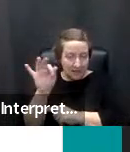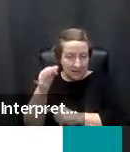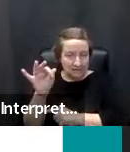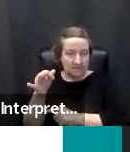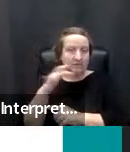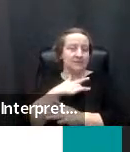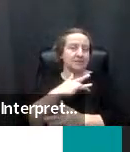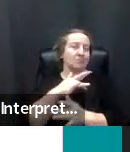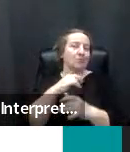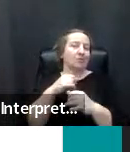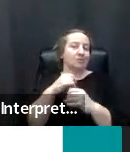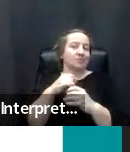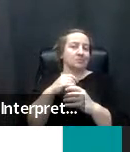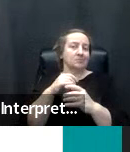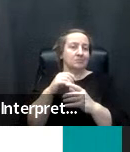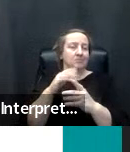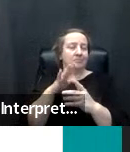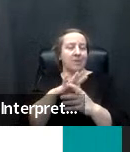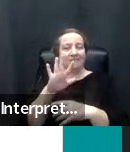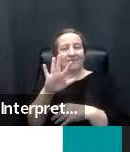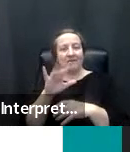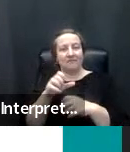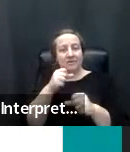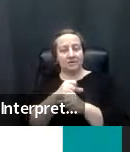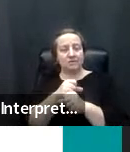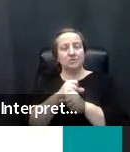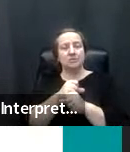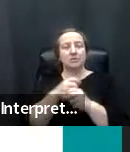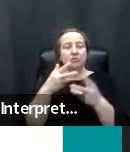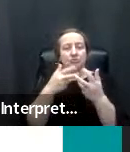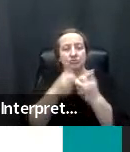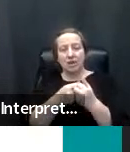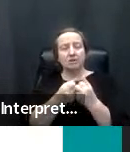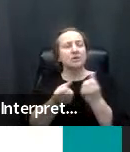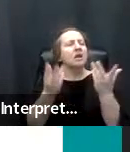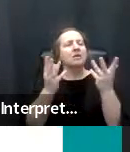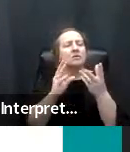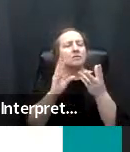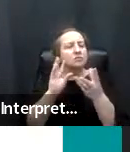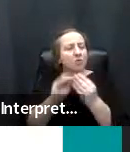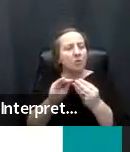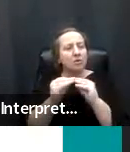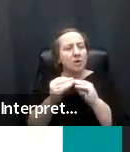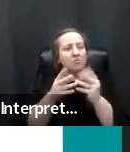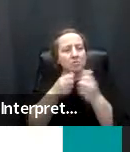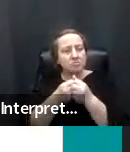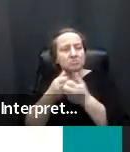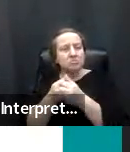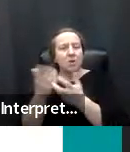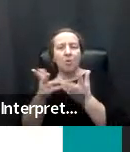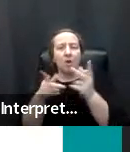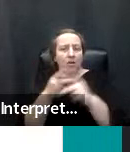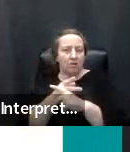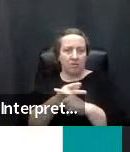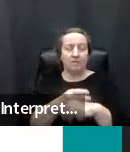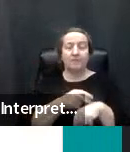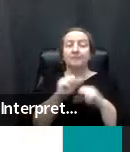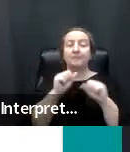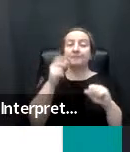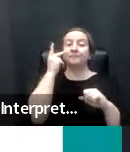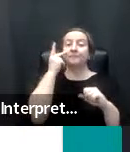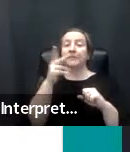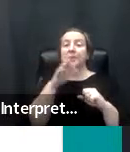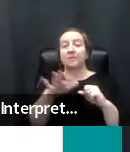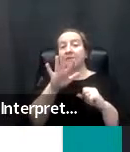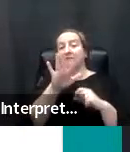standard practice, look about 5 years worth of crash data. What are the total number of collisions and what are the types of those collisions. You can see